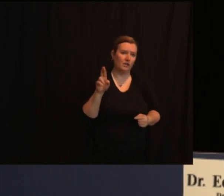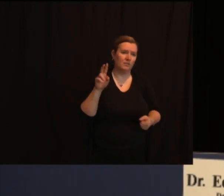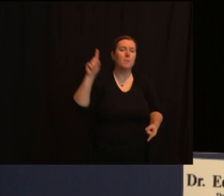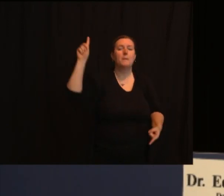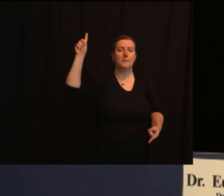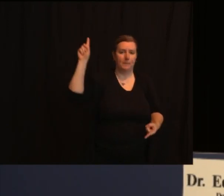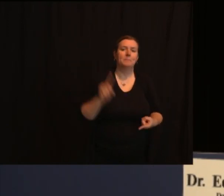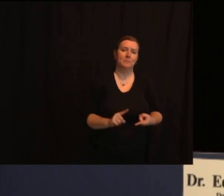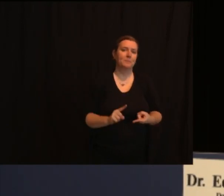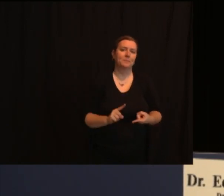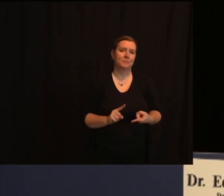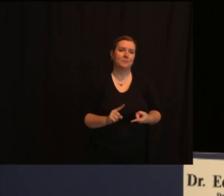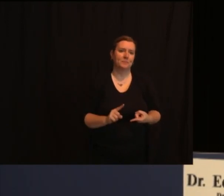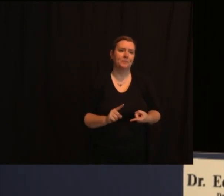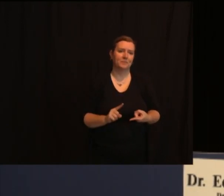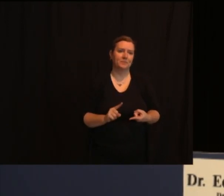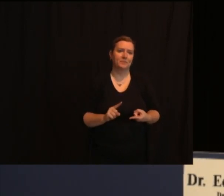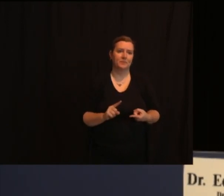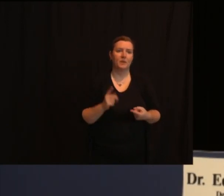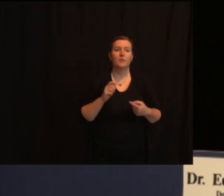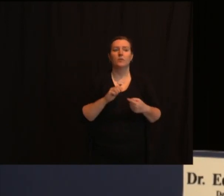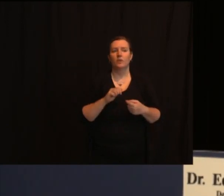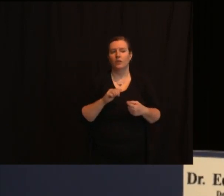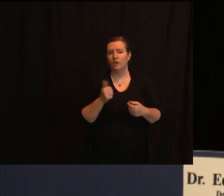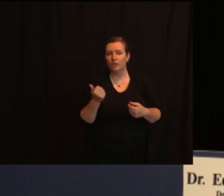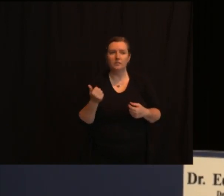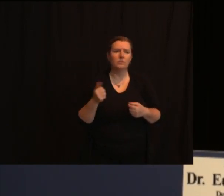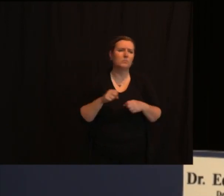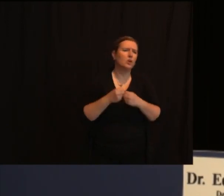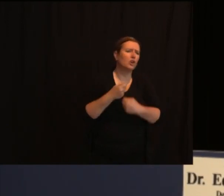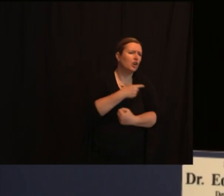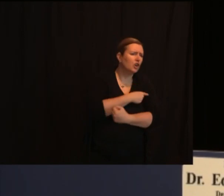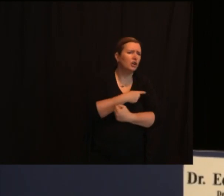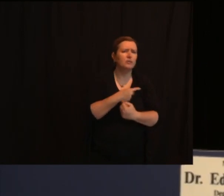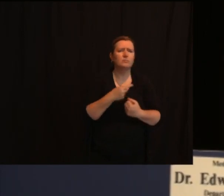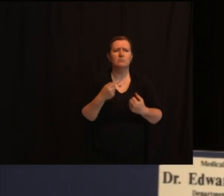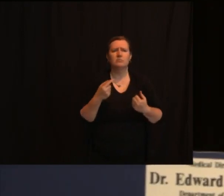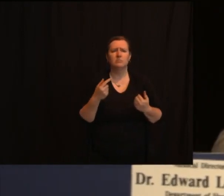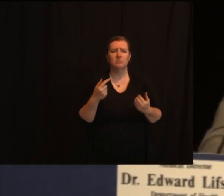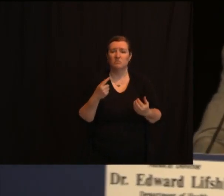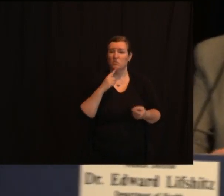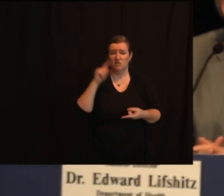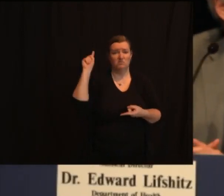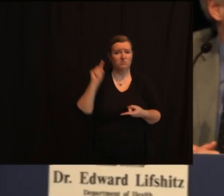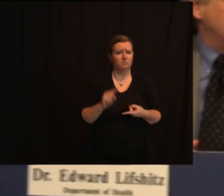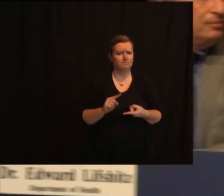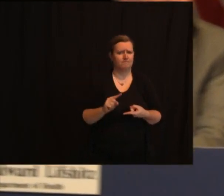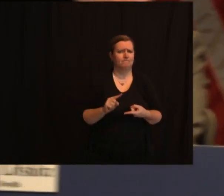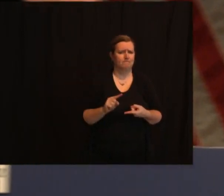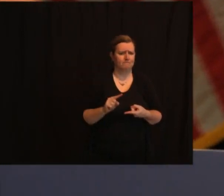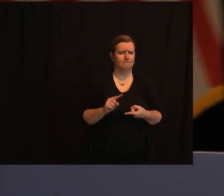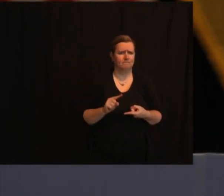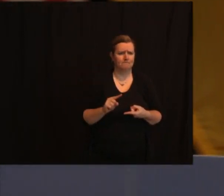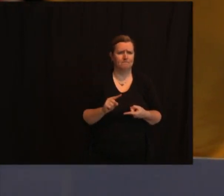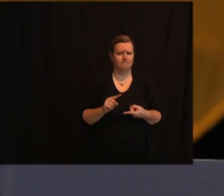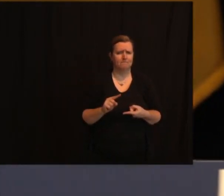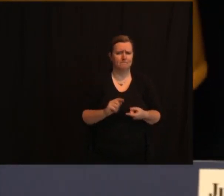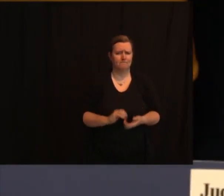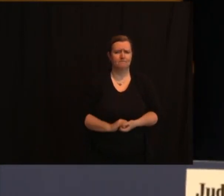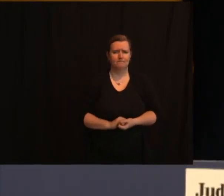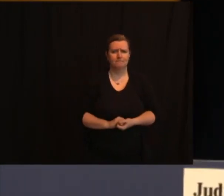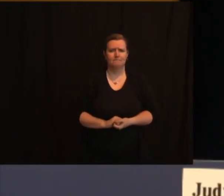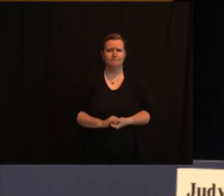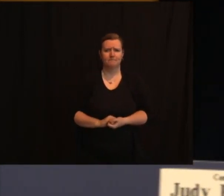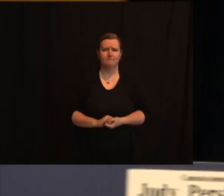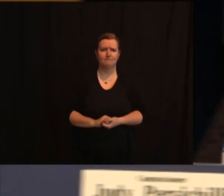normal levels or so. So that is something that we're keeping an eye on. Do you want to add anything to that, or? No.